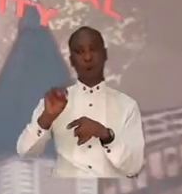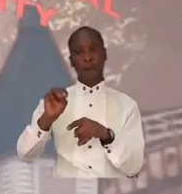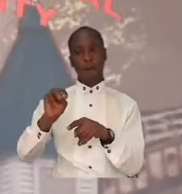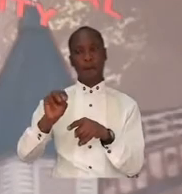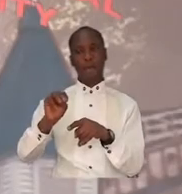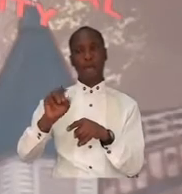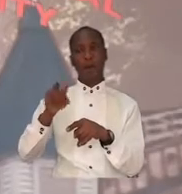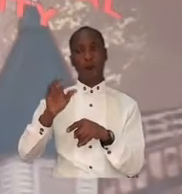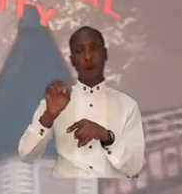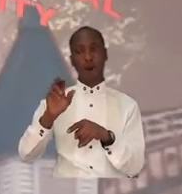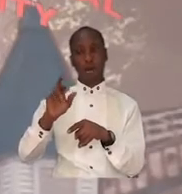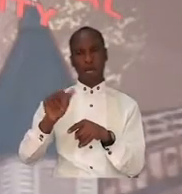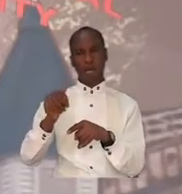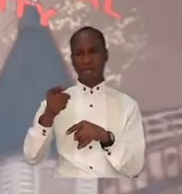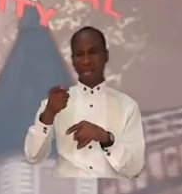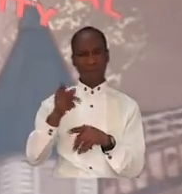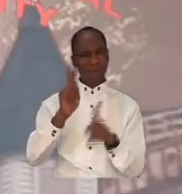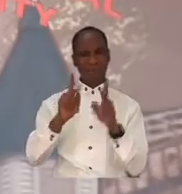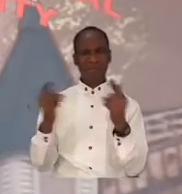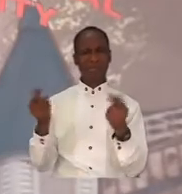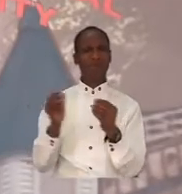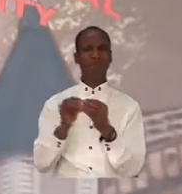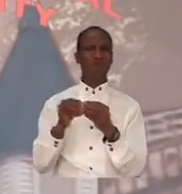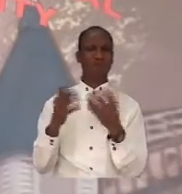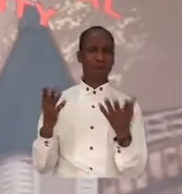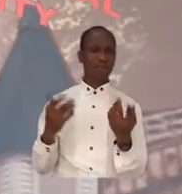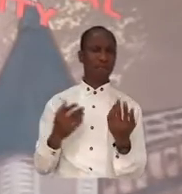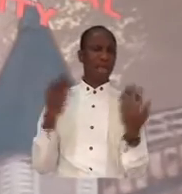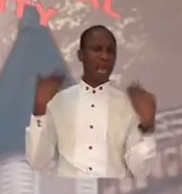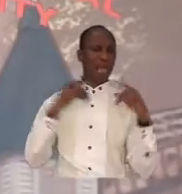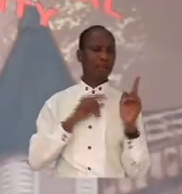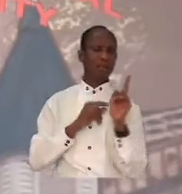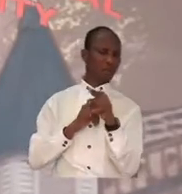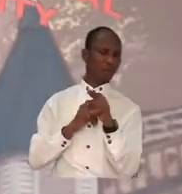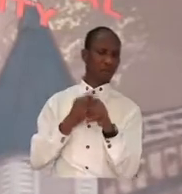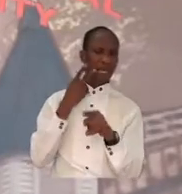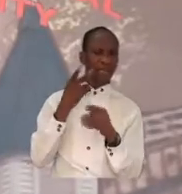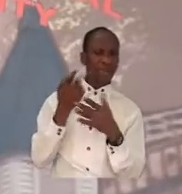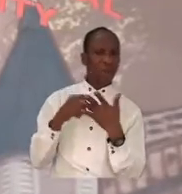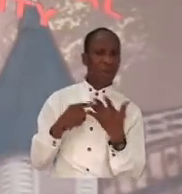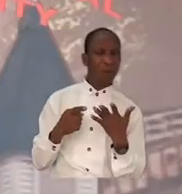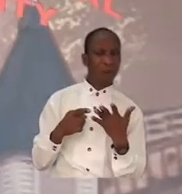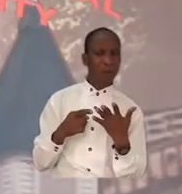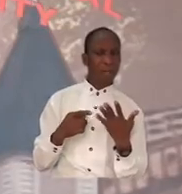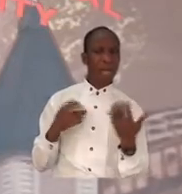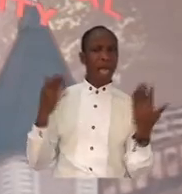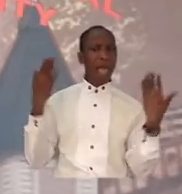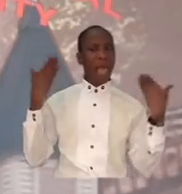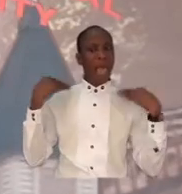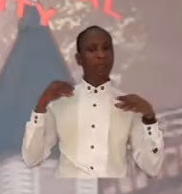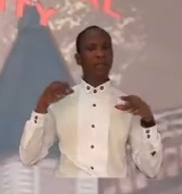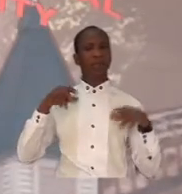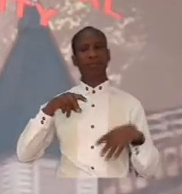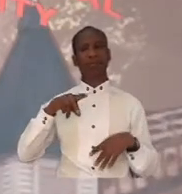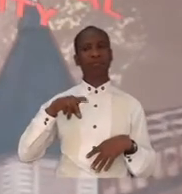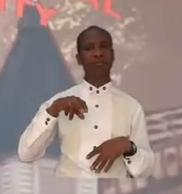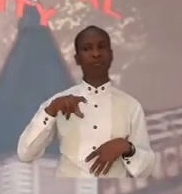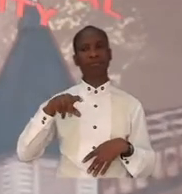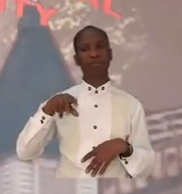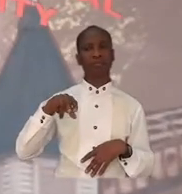ayema se de onyankopon ehuno a eno na sa abofo yukwa e sare so ba bi omunam no